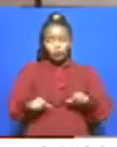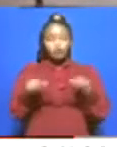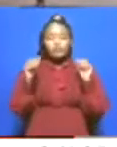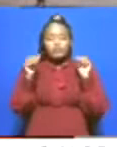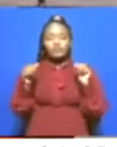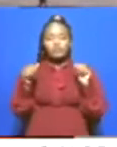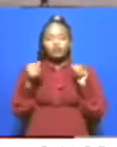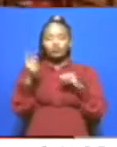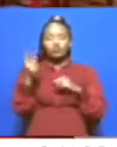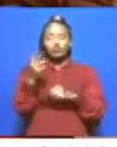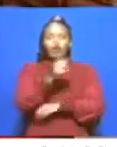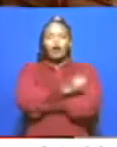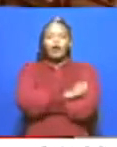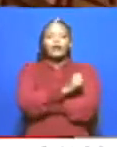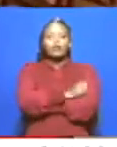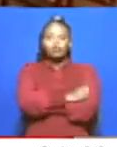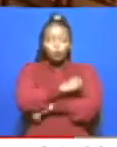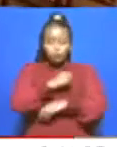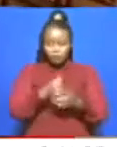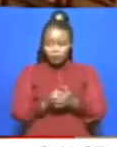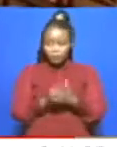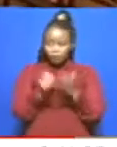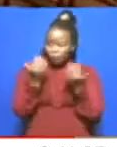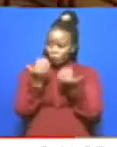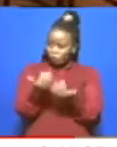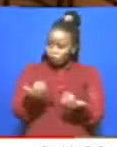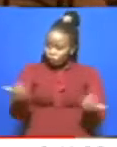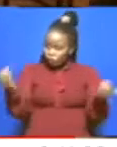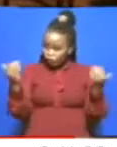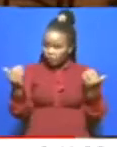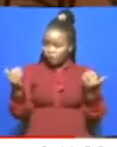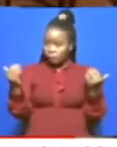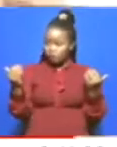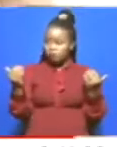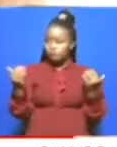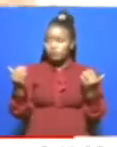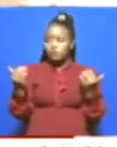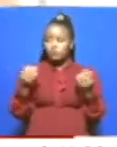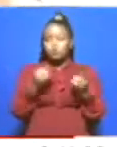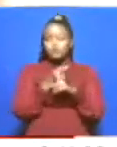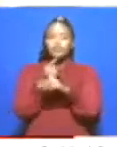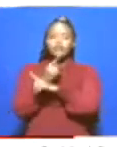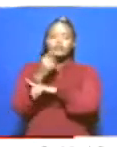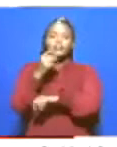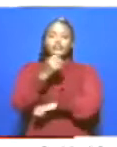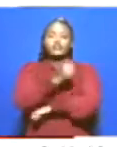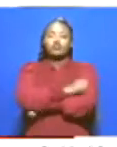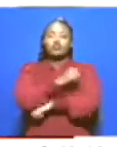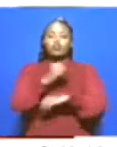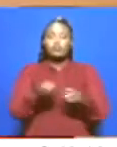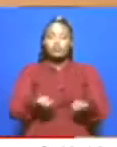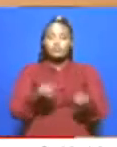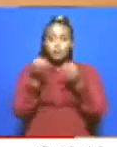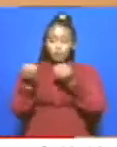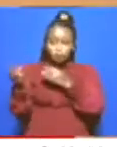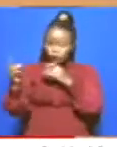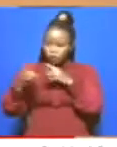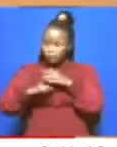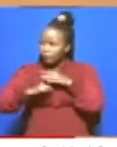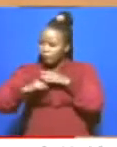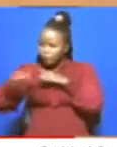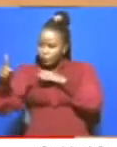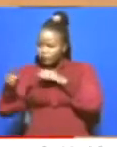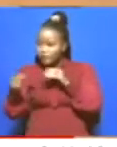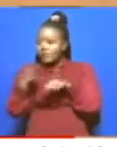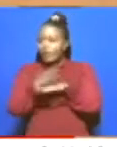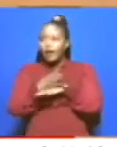two schools. The candidates from the schools in Kapsukum, Muchongoi, Baringo County were forced to flee after gunmen who